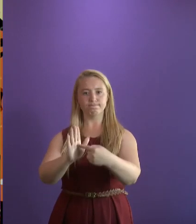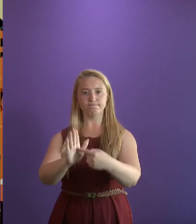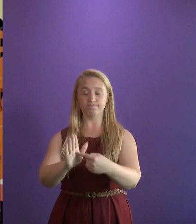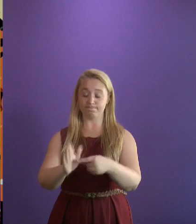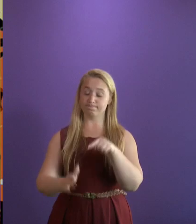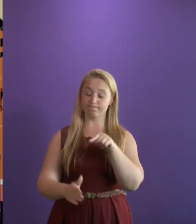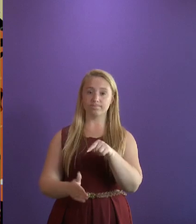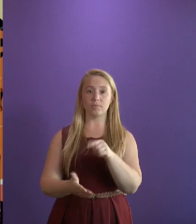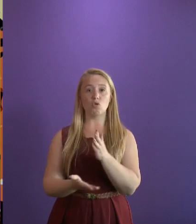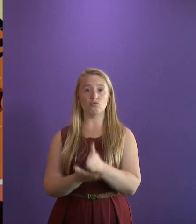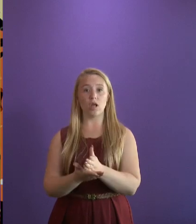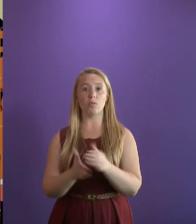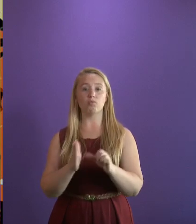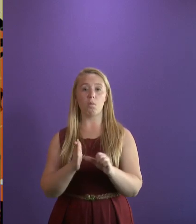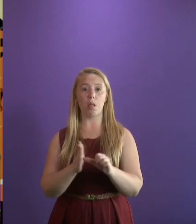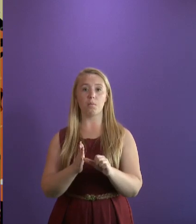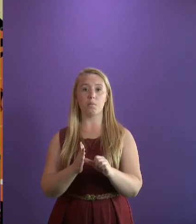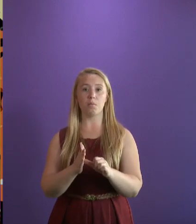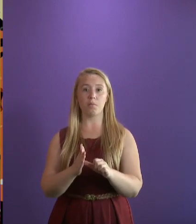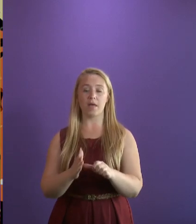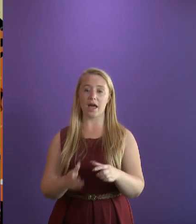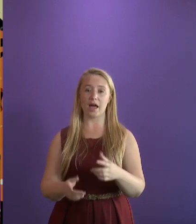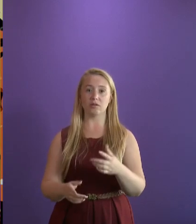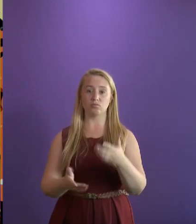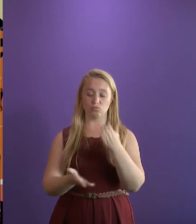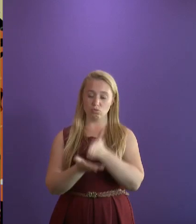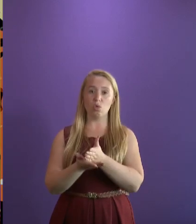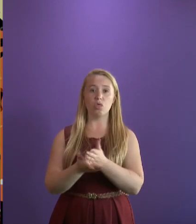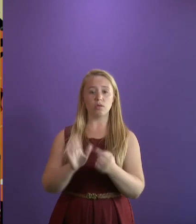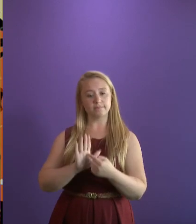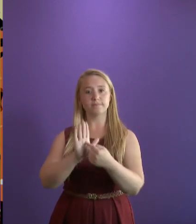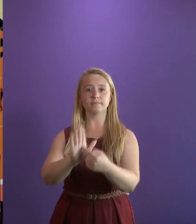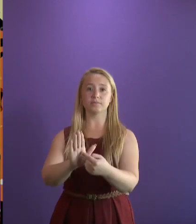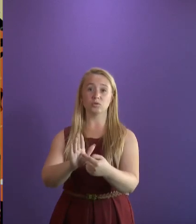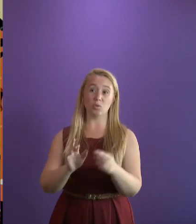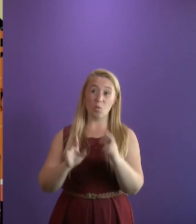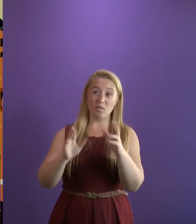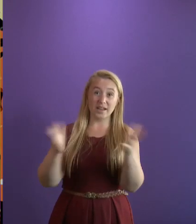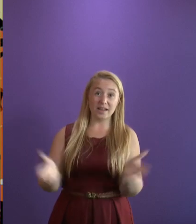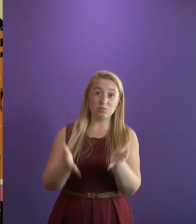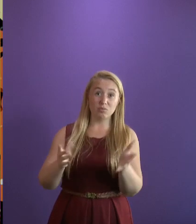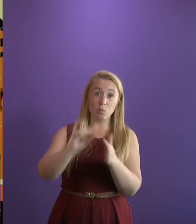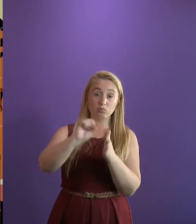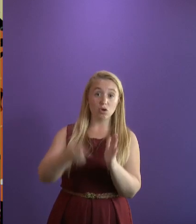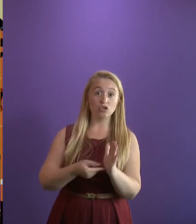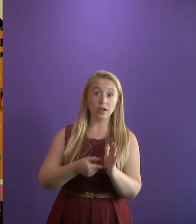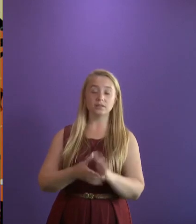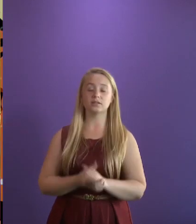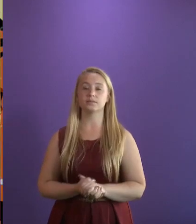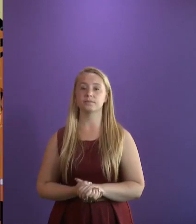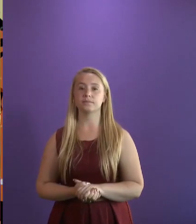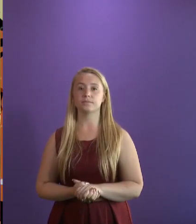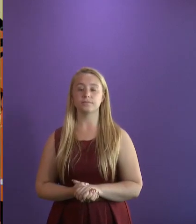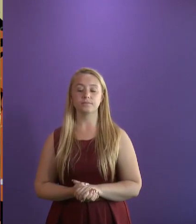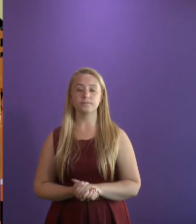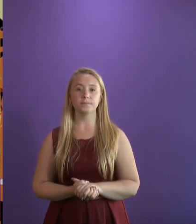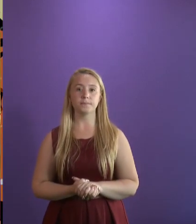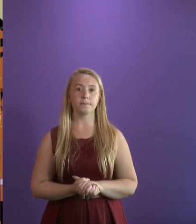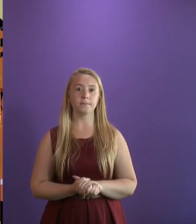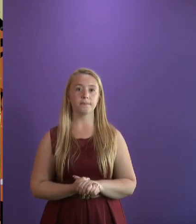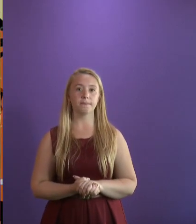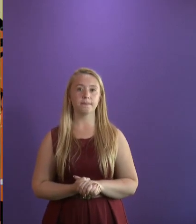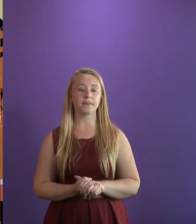kind of uncovering the truth. So maybe the promotion of those would help. But yeah, go for it. Yes, of course. I was going to ask you, Kay Marie, this